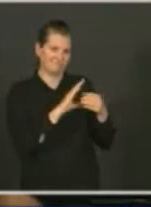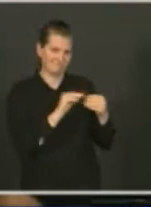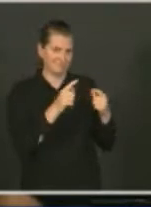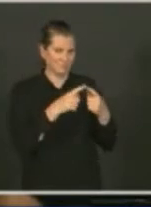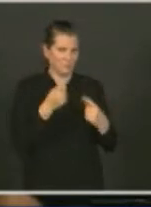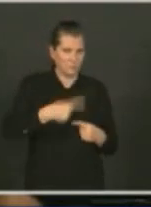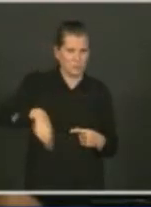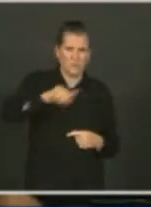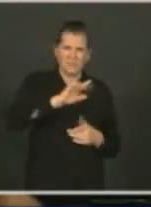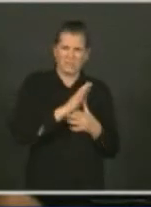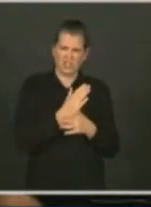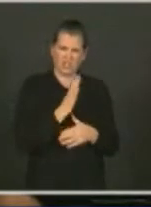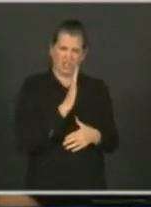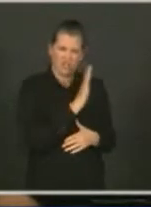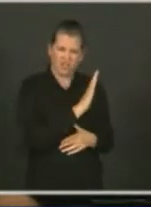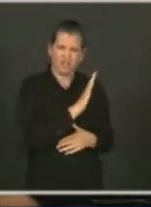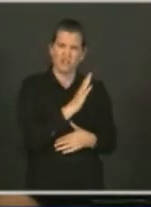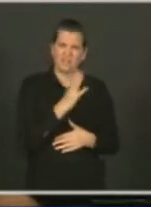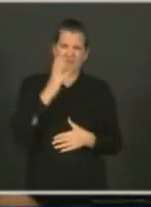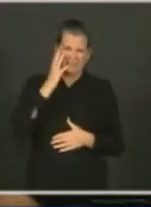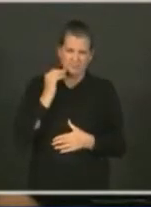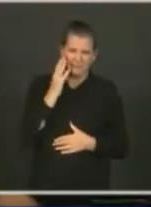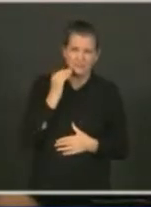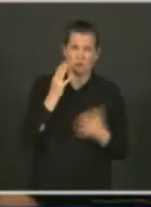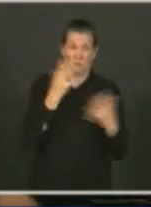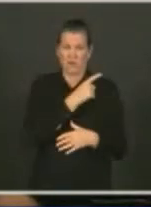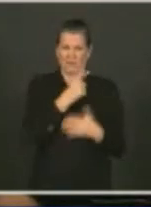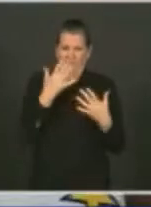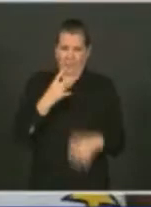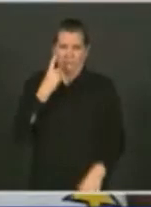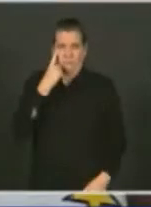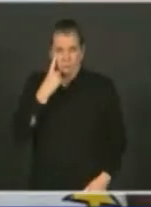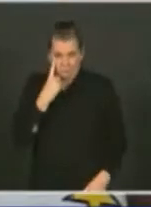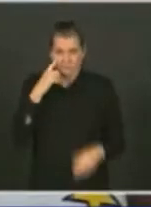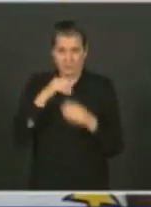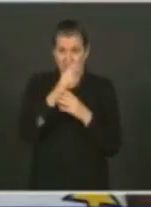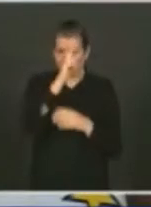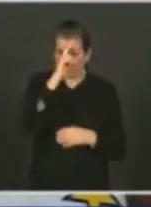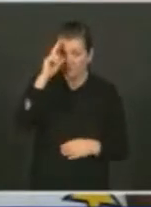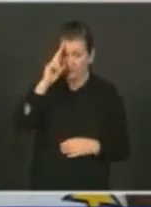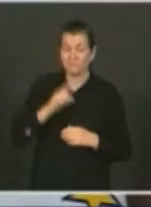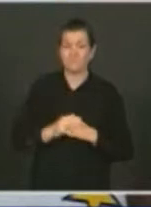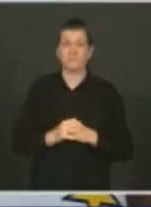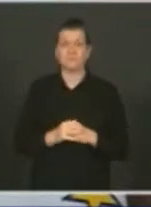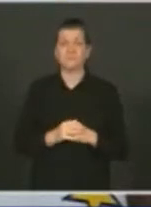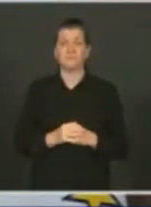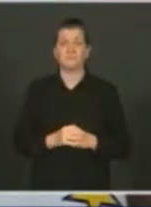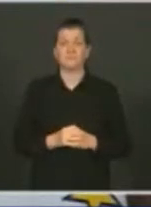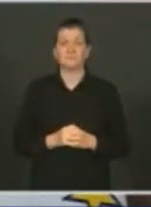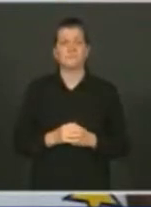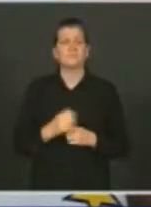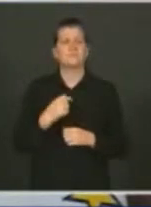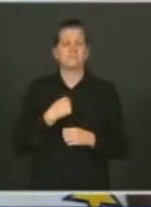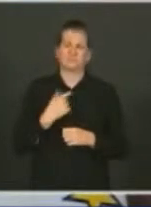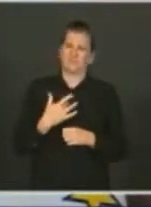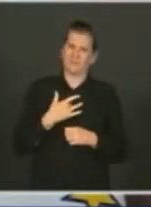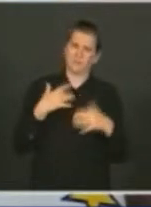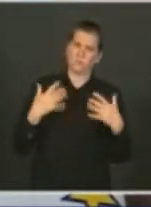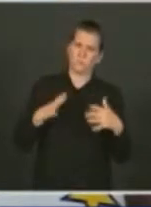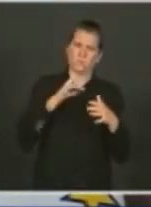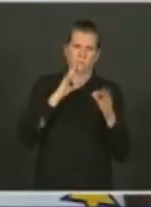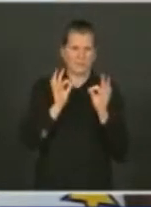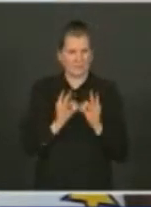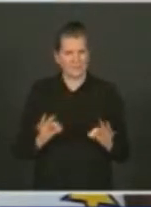her colleagues in emergency rooms and in hospitals today. I felt that it was important to do this